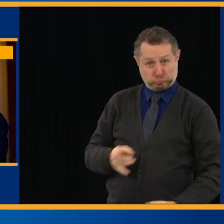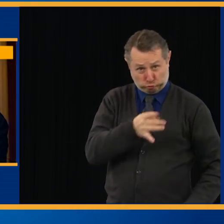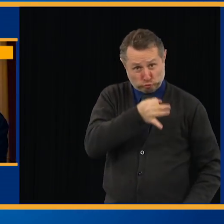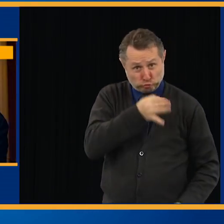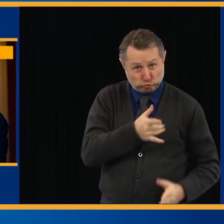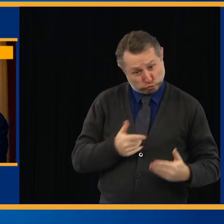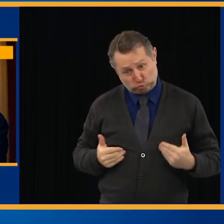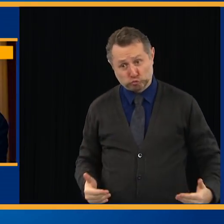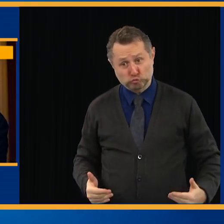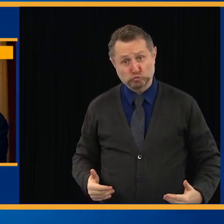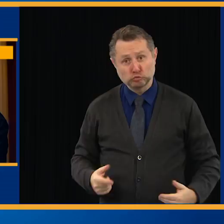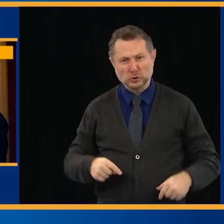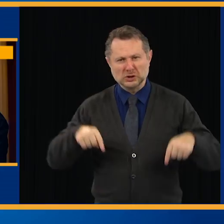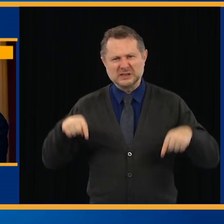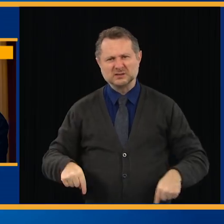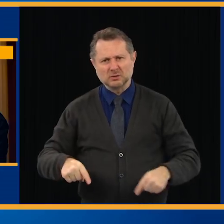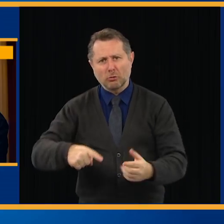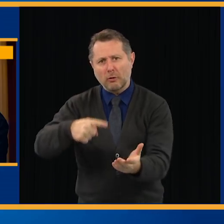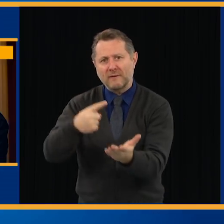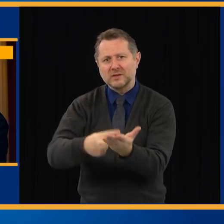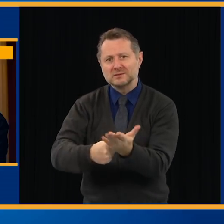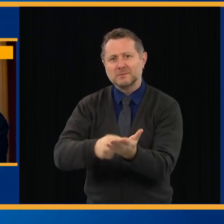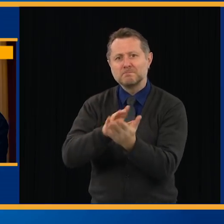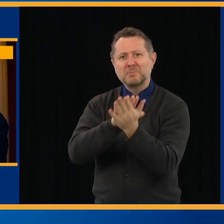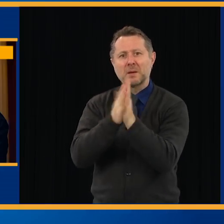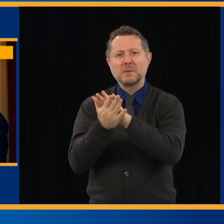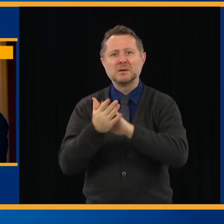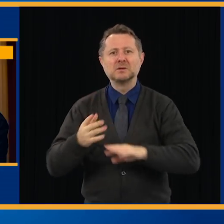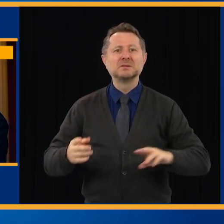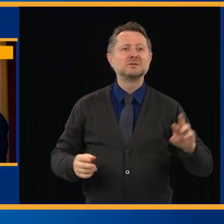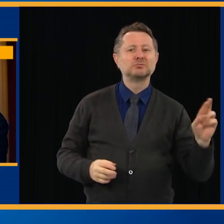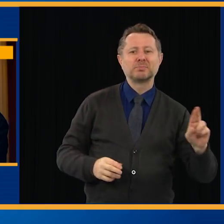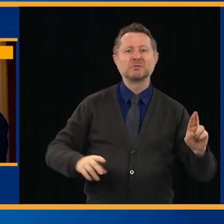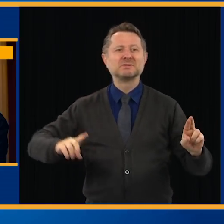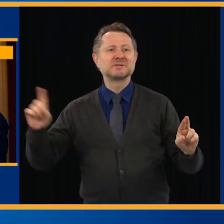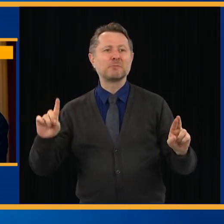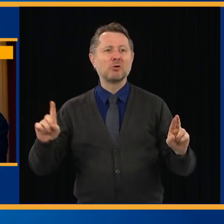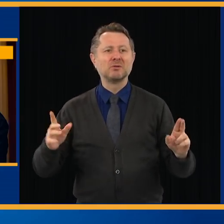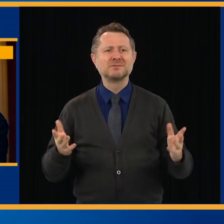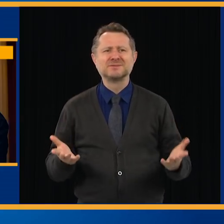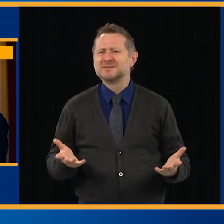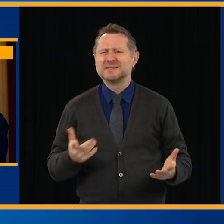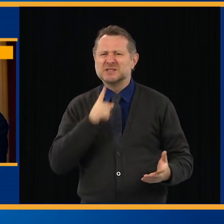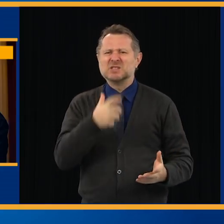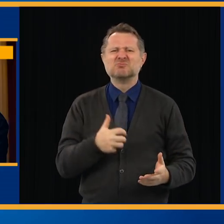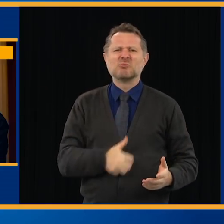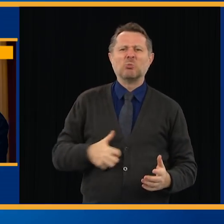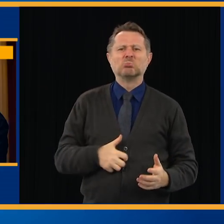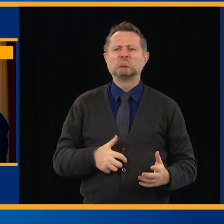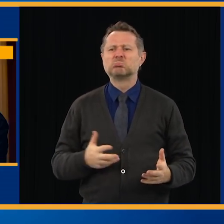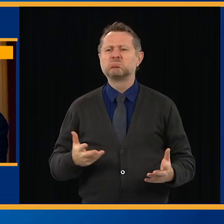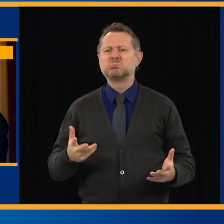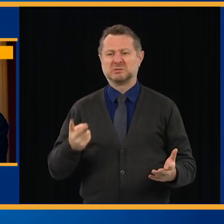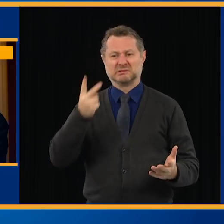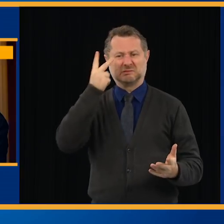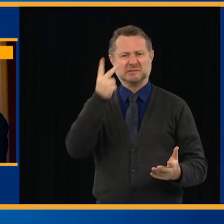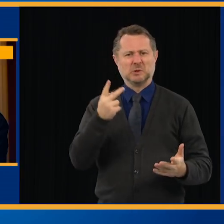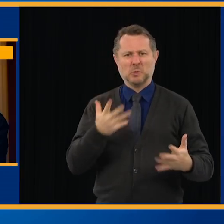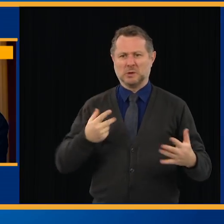most disturbing. And you can see they're now rallying the partisan